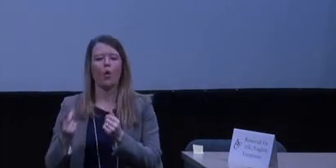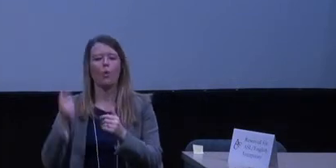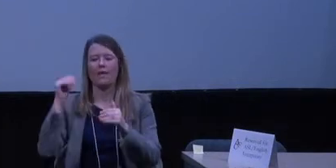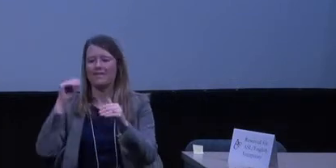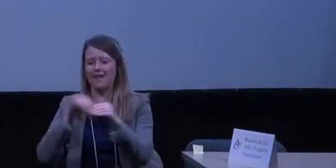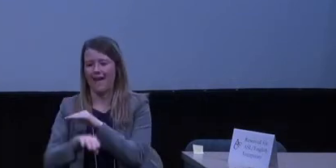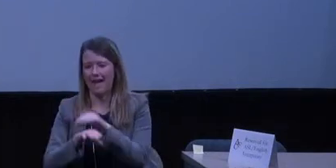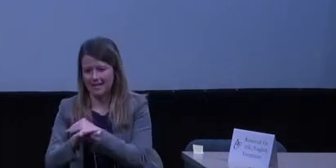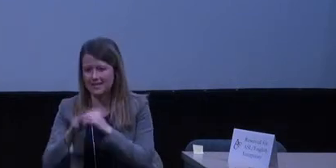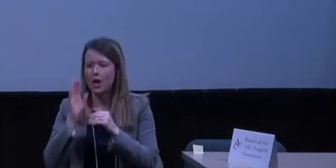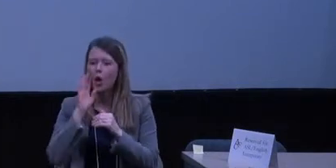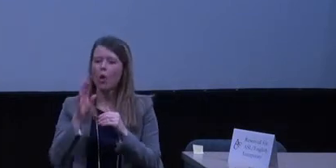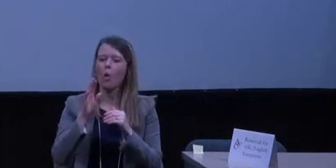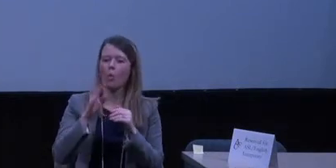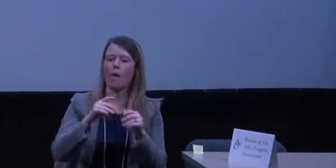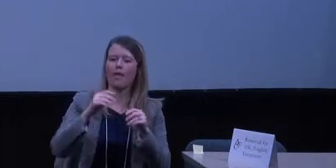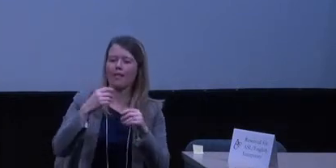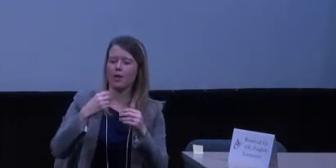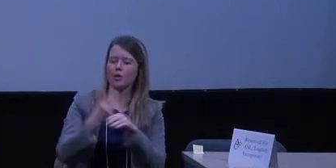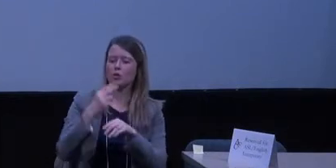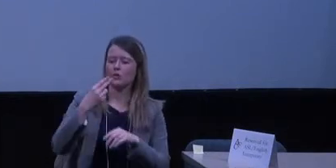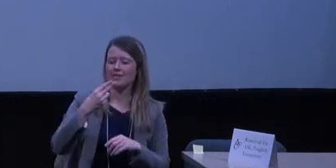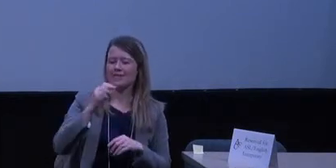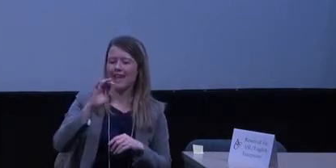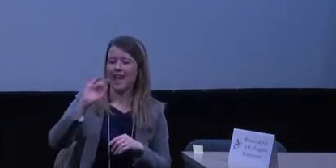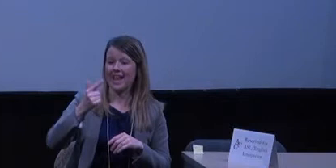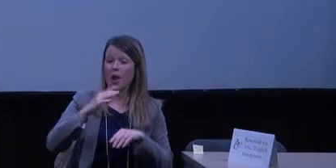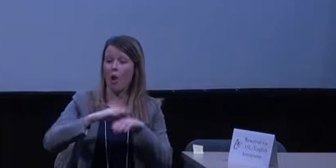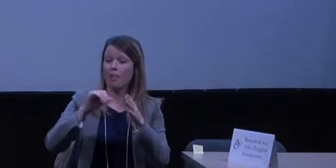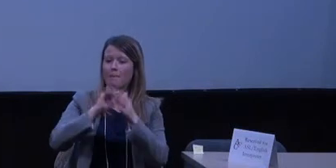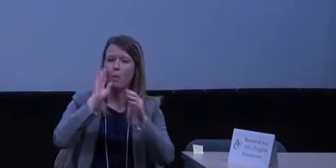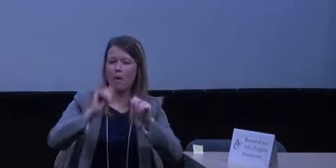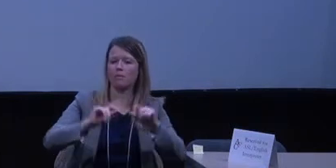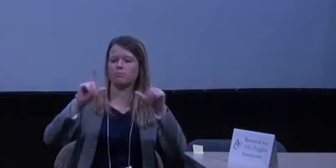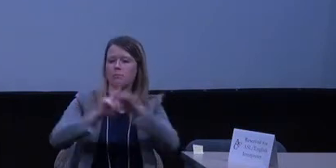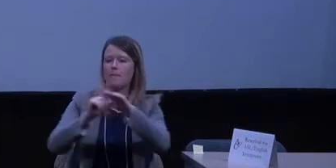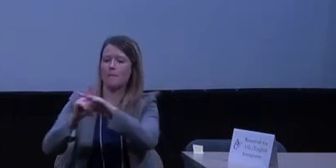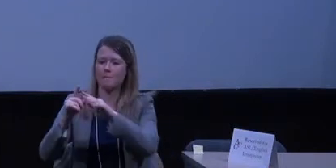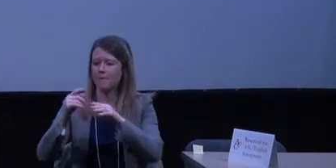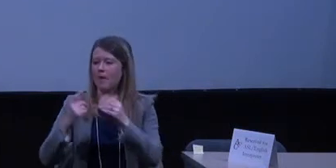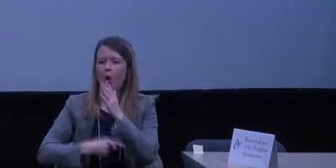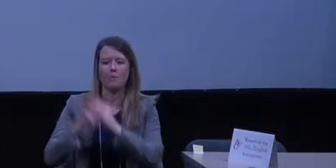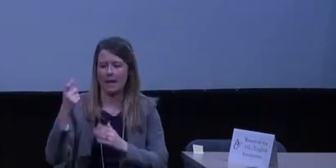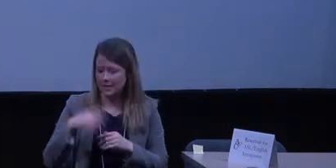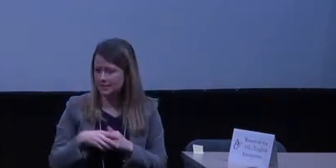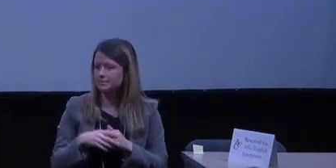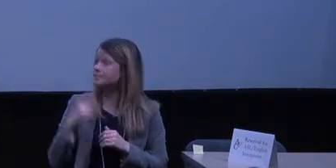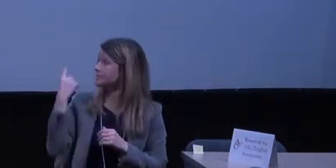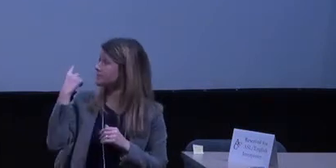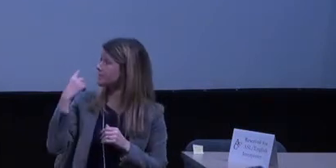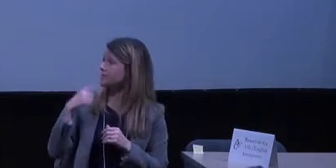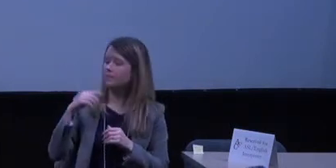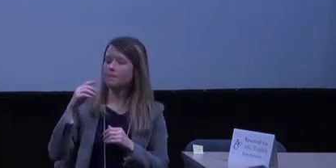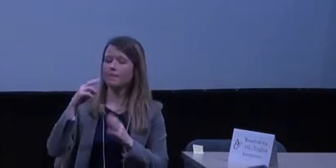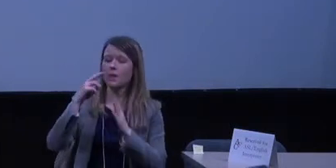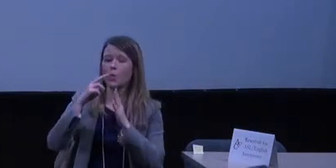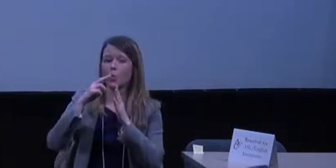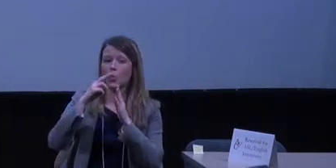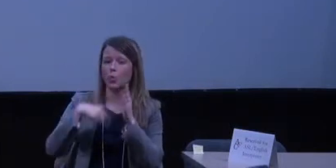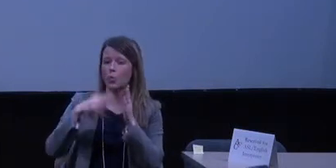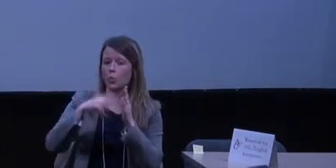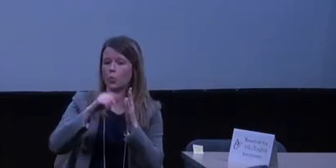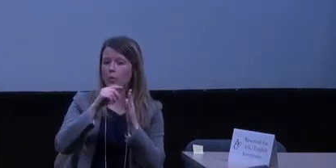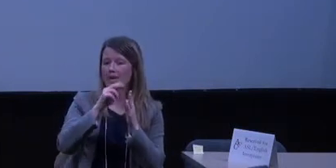versus us visually scanning it. So that's really important. This is reading order. So I don't know if anybody